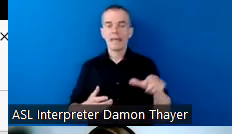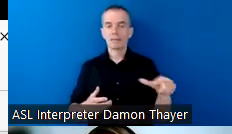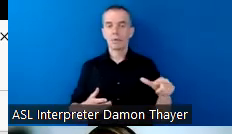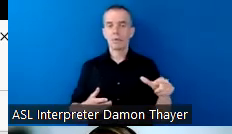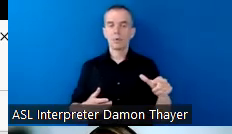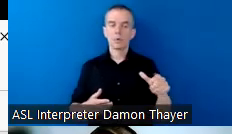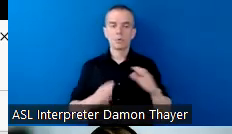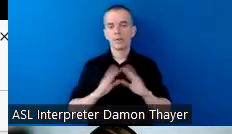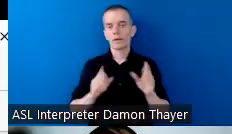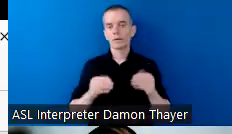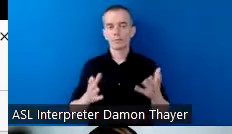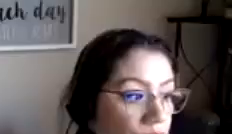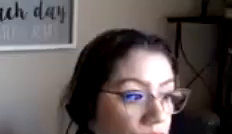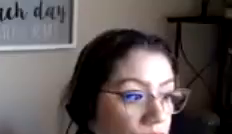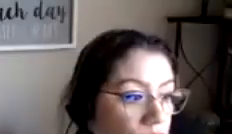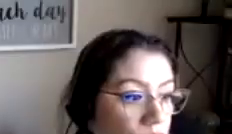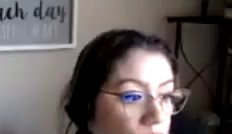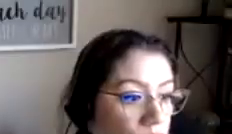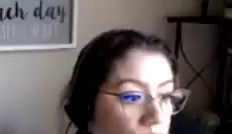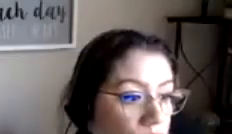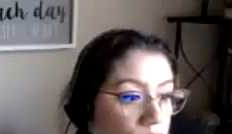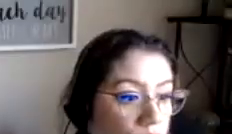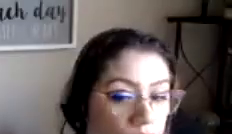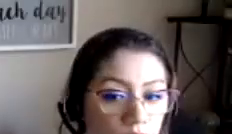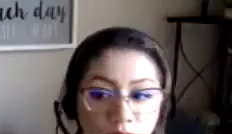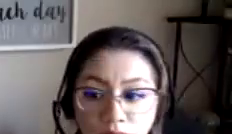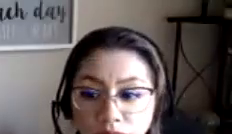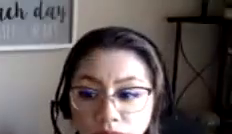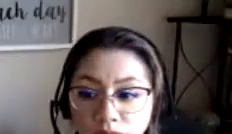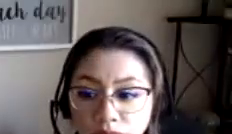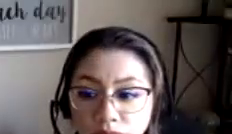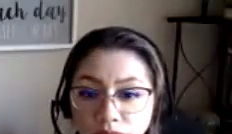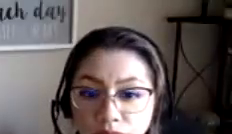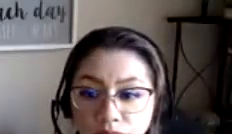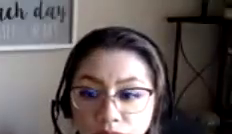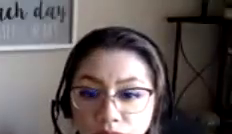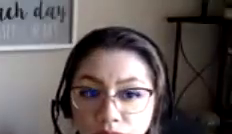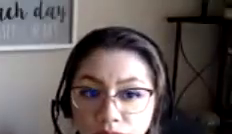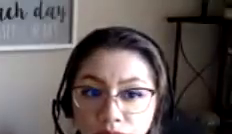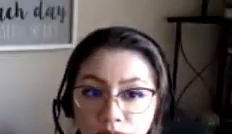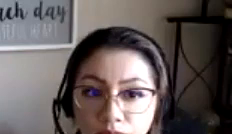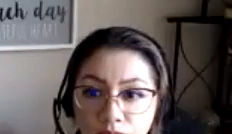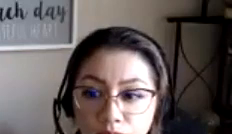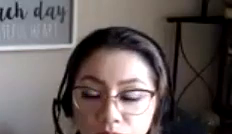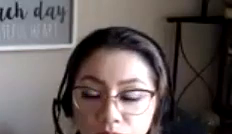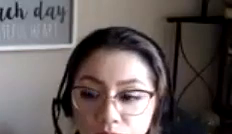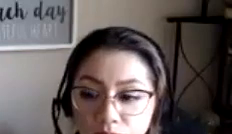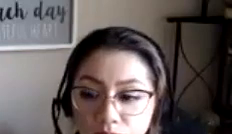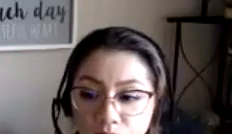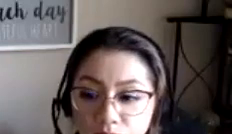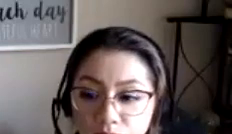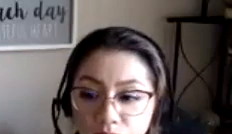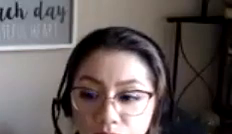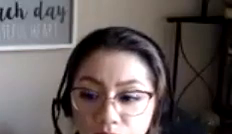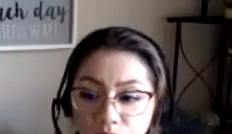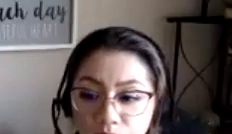guessing this third-party verification. That has more to do with the impact on the housing provider. So there are some reasons why they